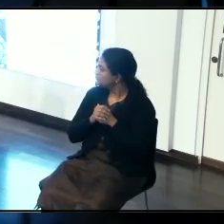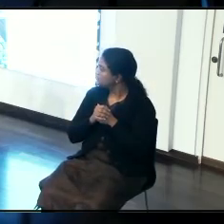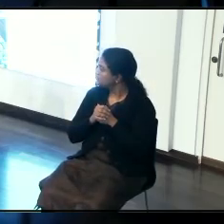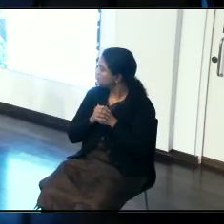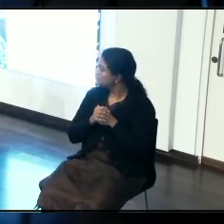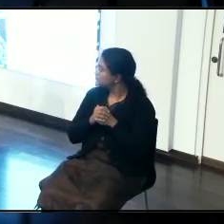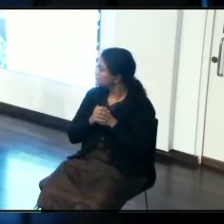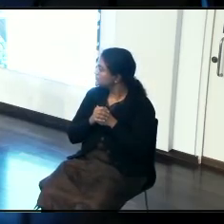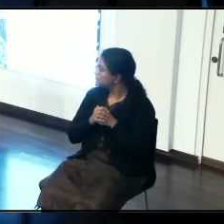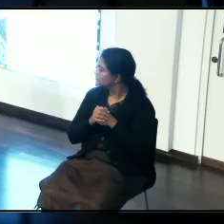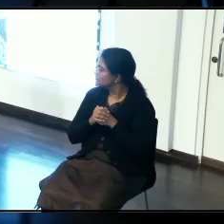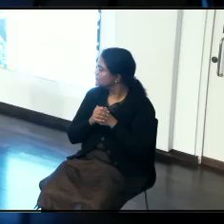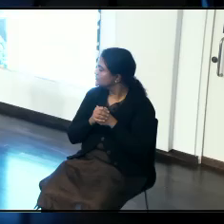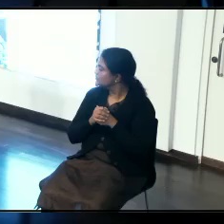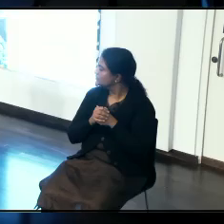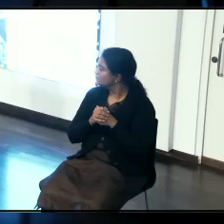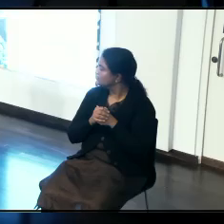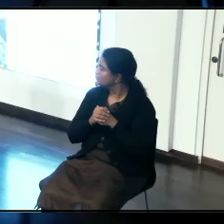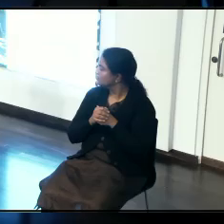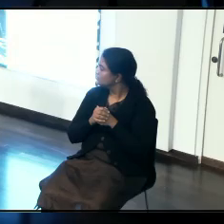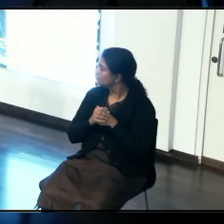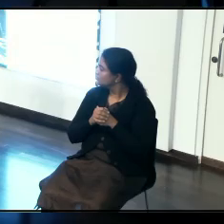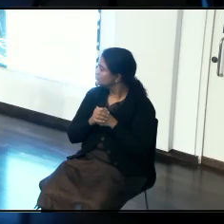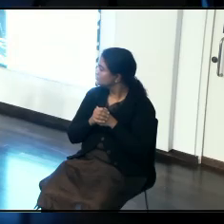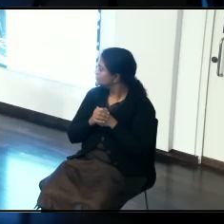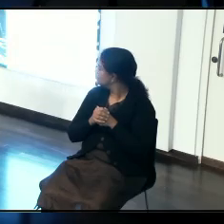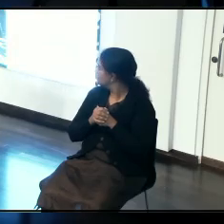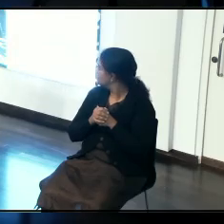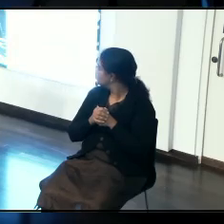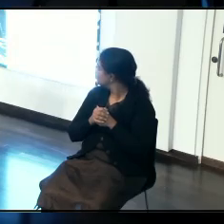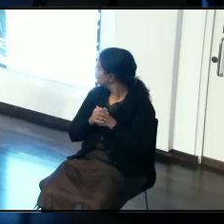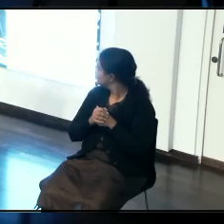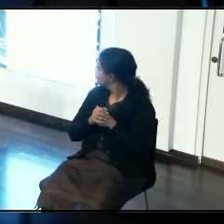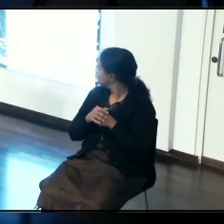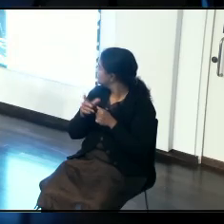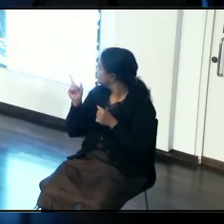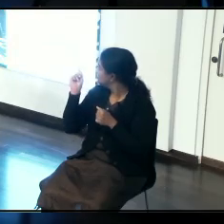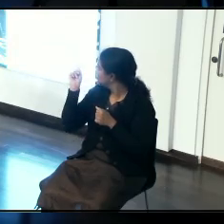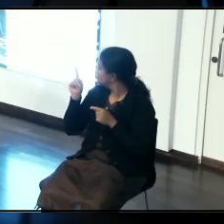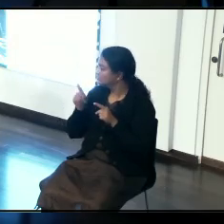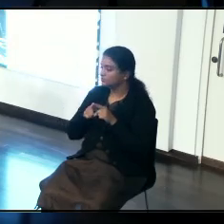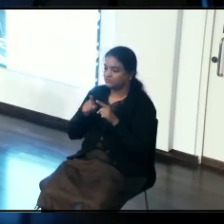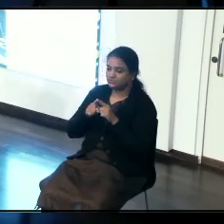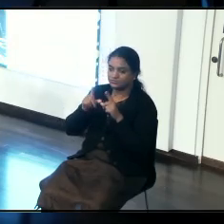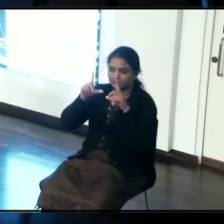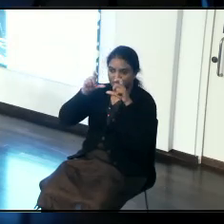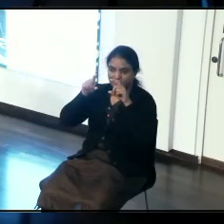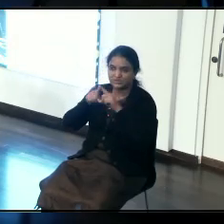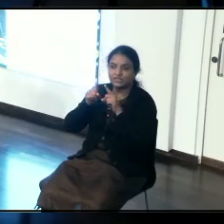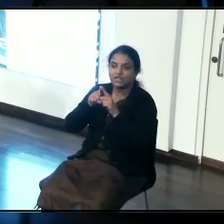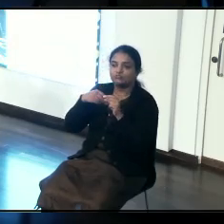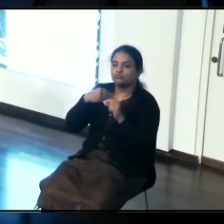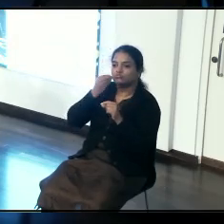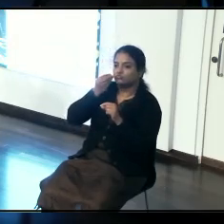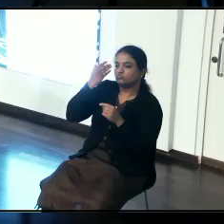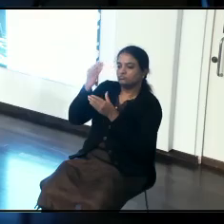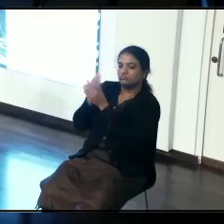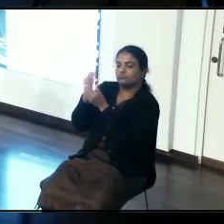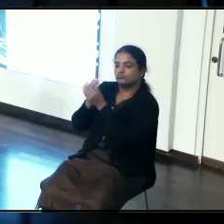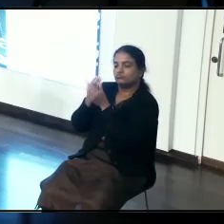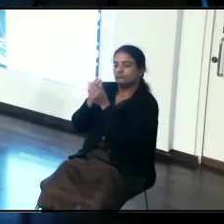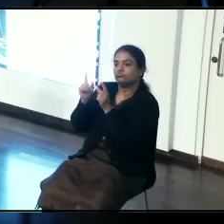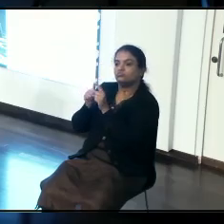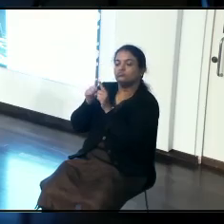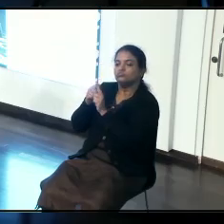So in this particular project, I have used the documentary approach to build a narrative, which means that